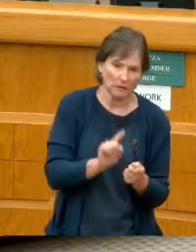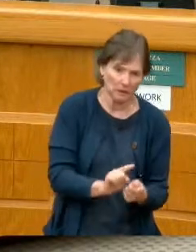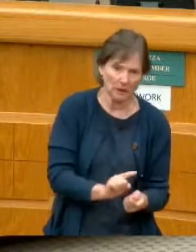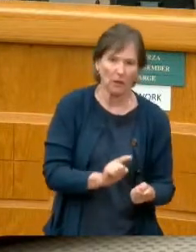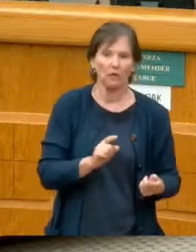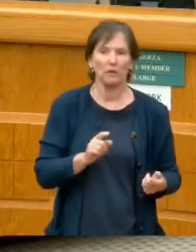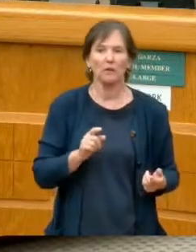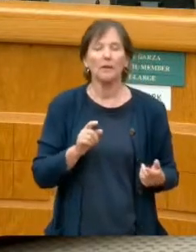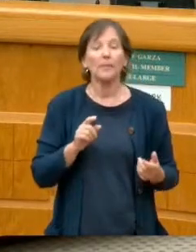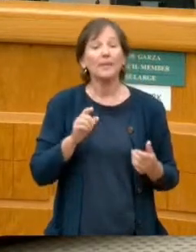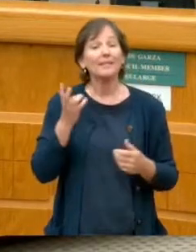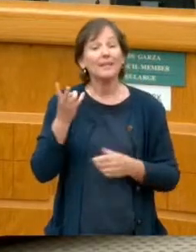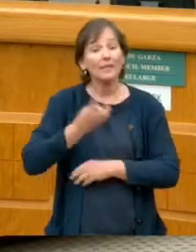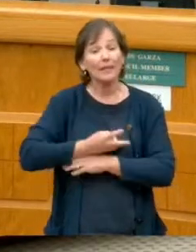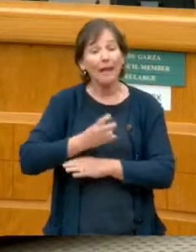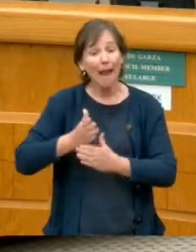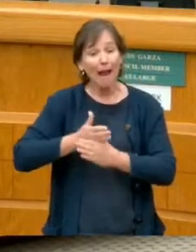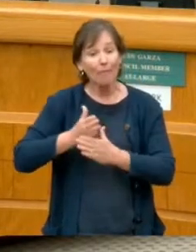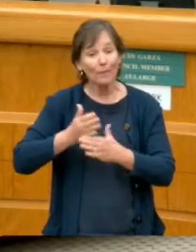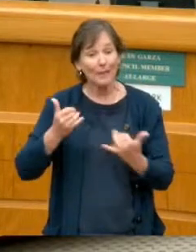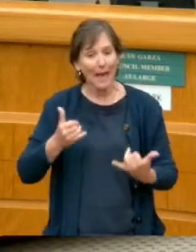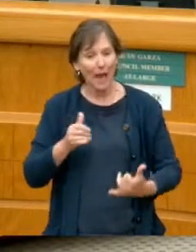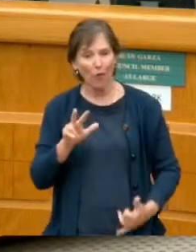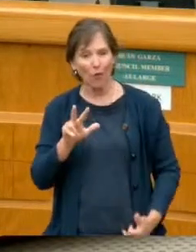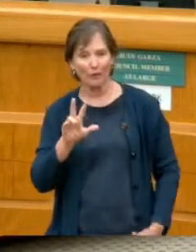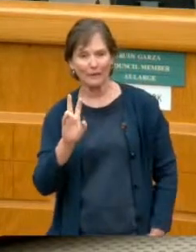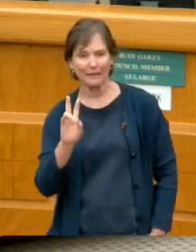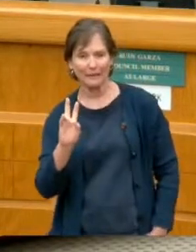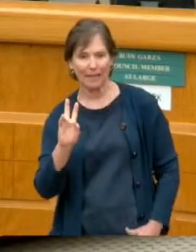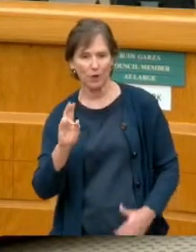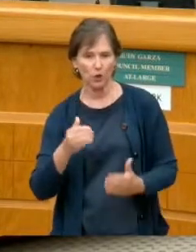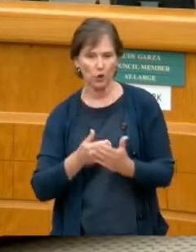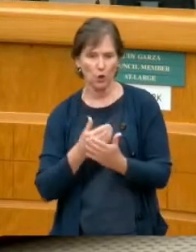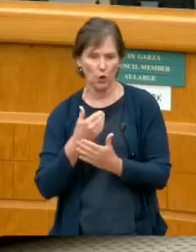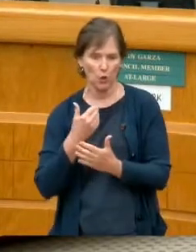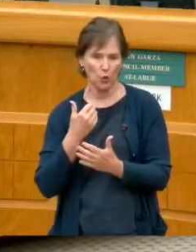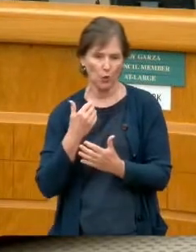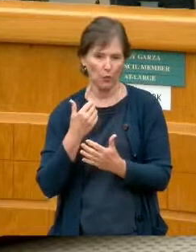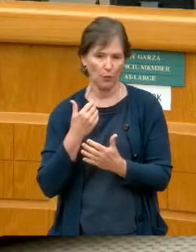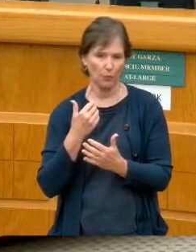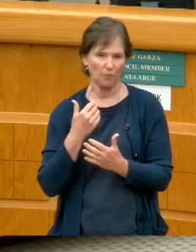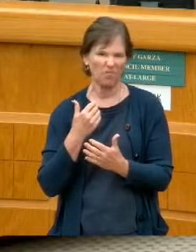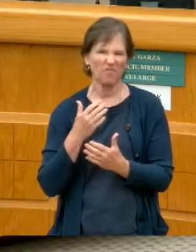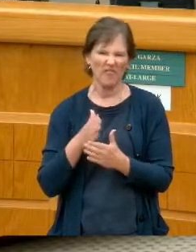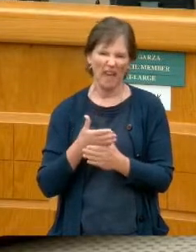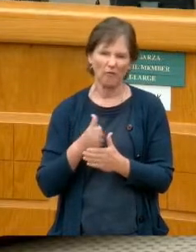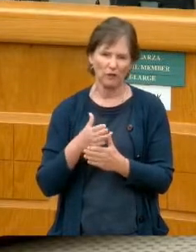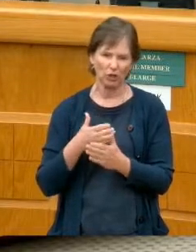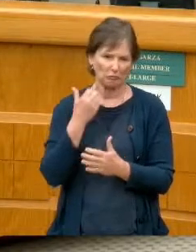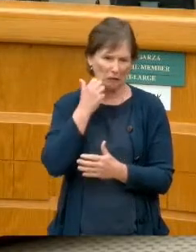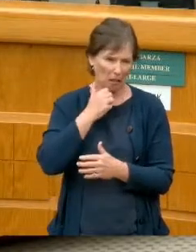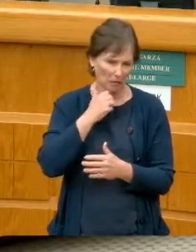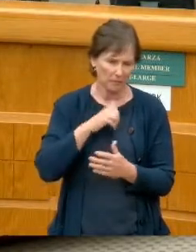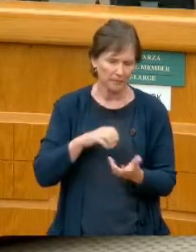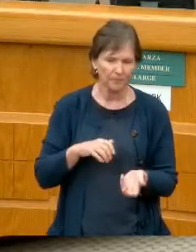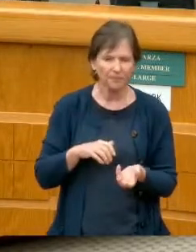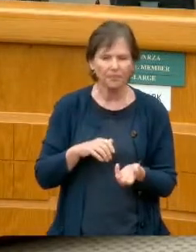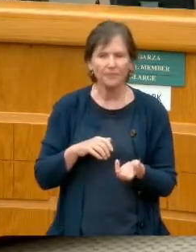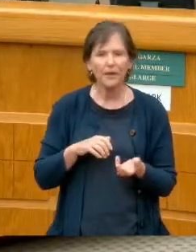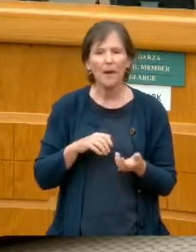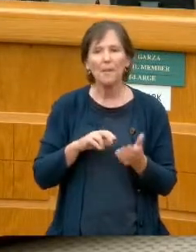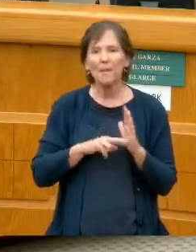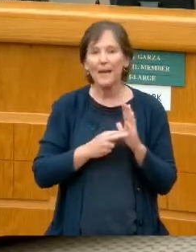is 37. So if we look at the past week, that average per day is 37. So 21 is less than